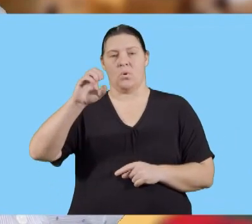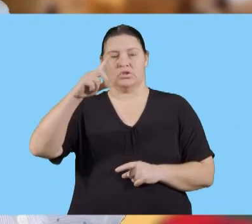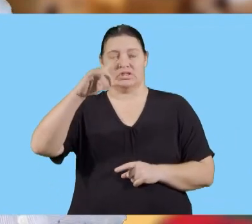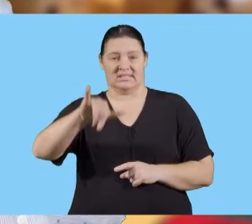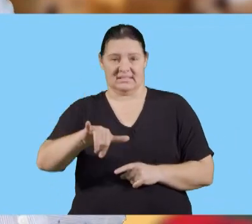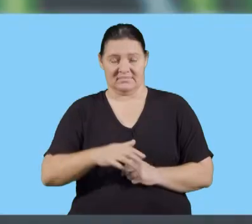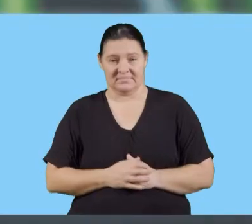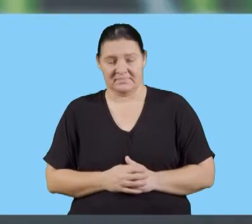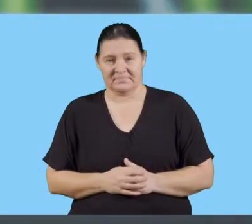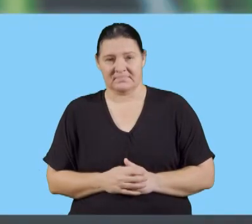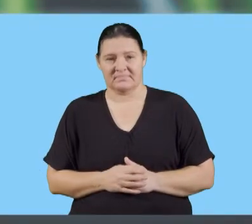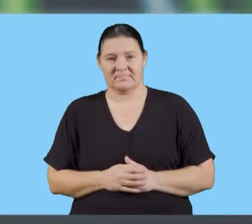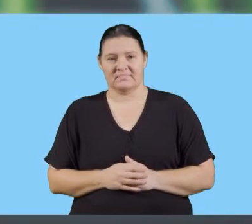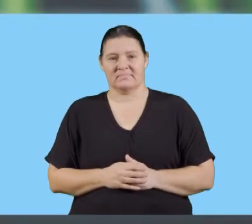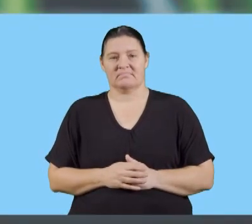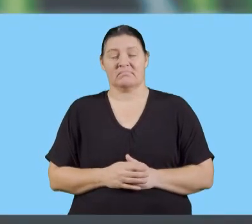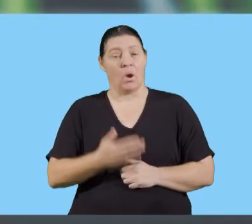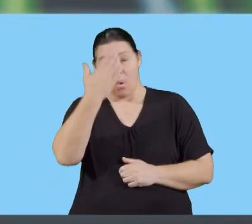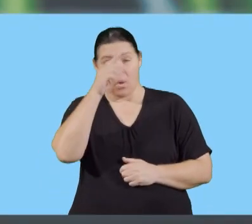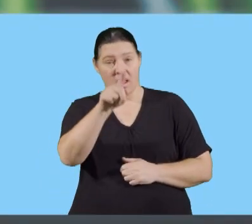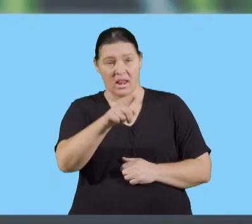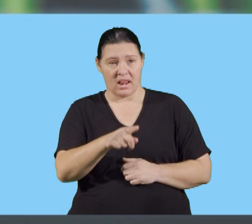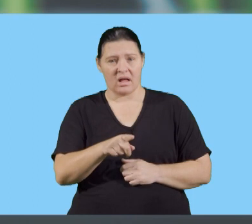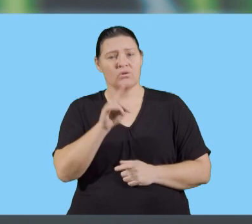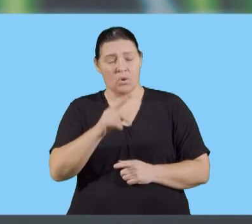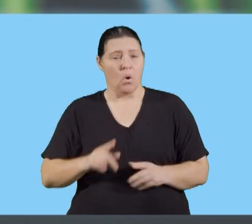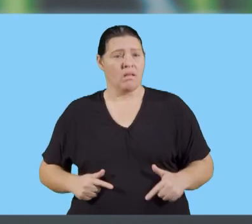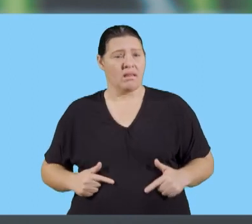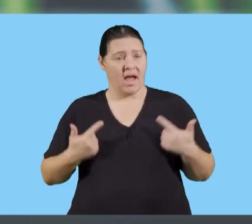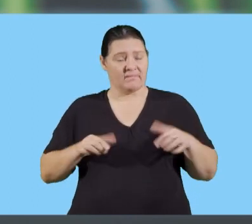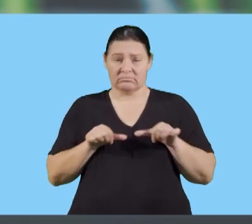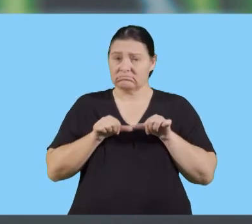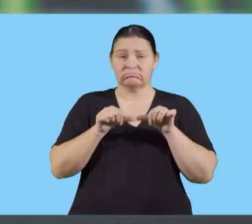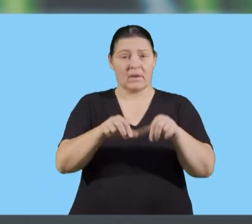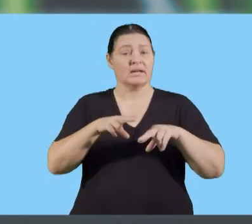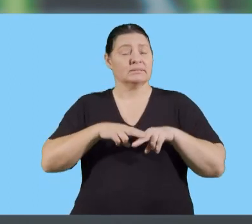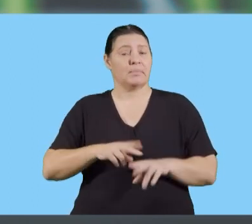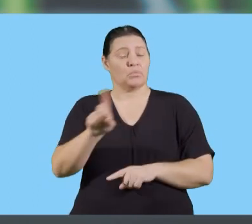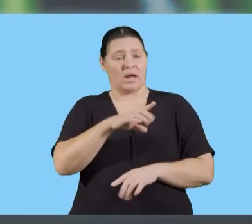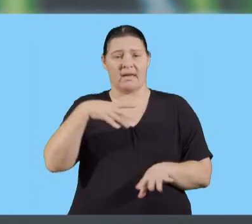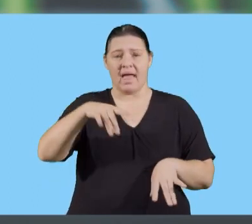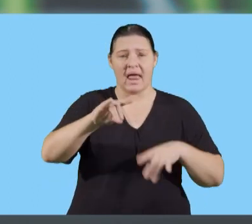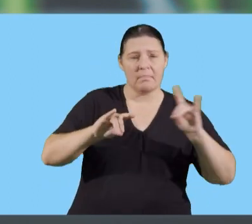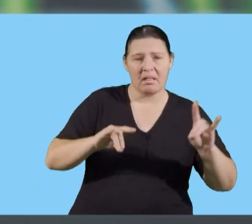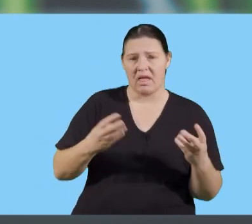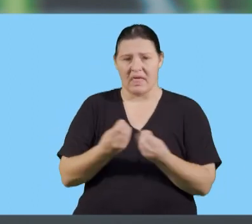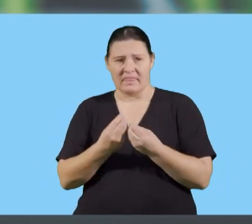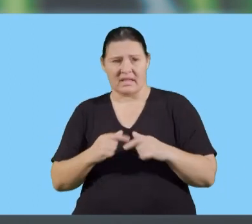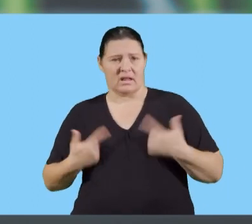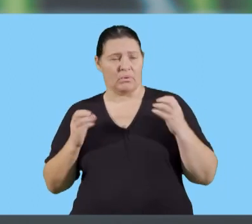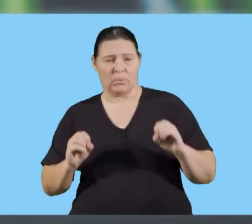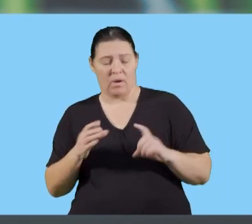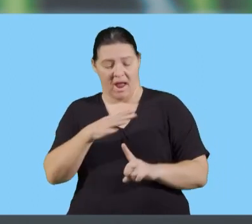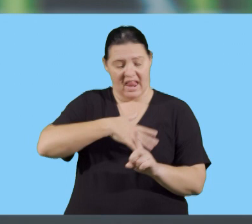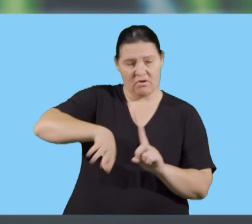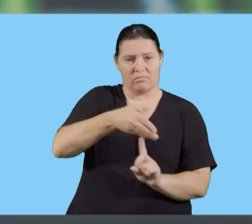Did you know that your existence and survival is dependent on animals and non-living things found in the environment? How, you